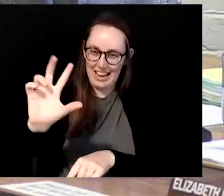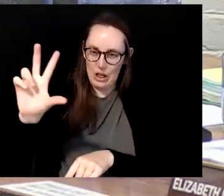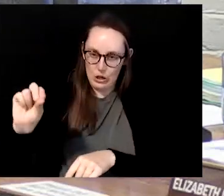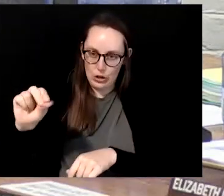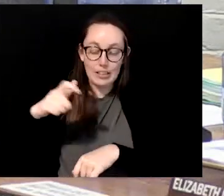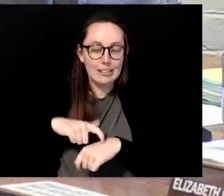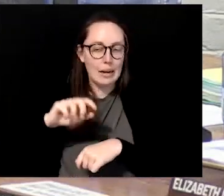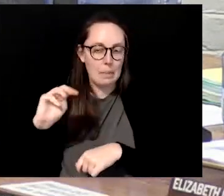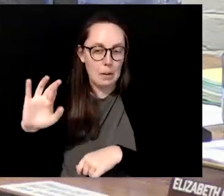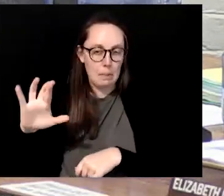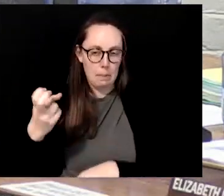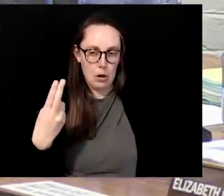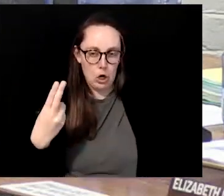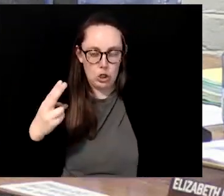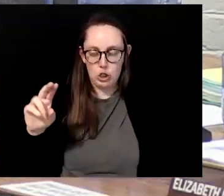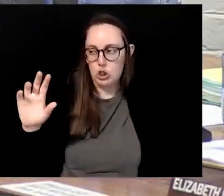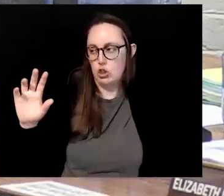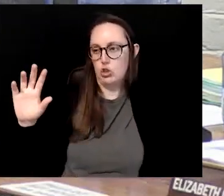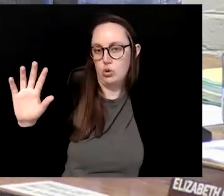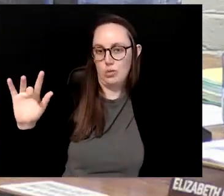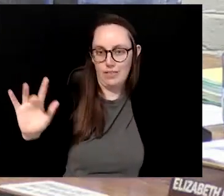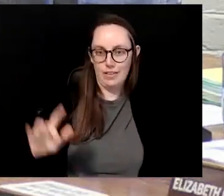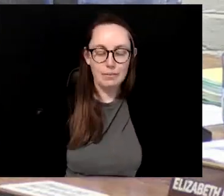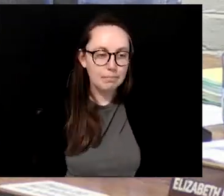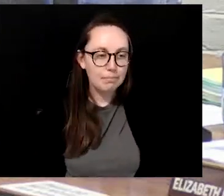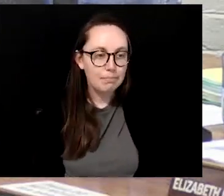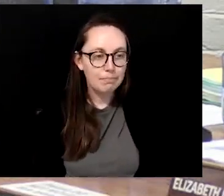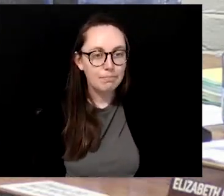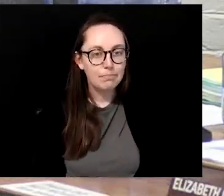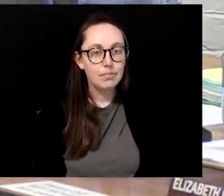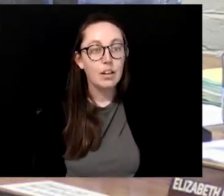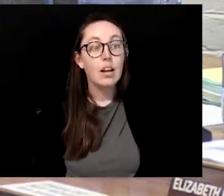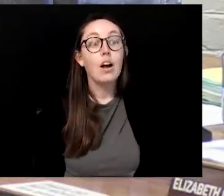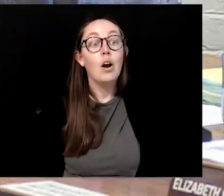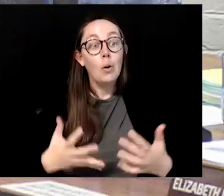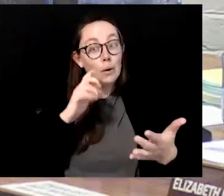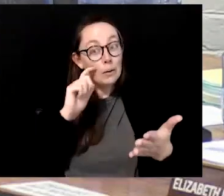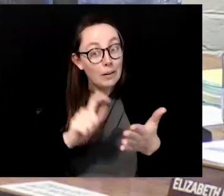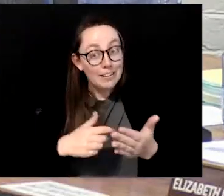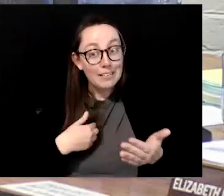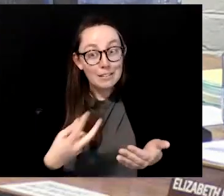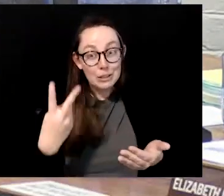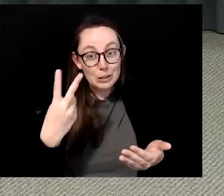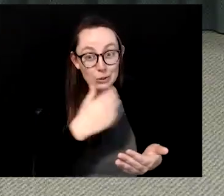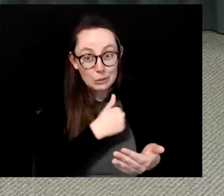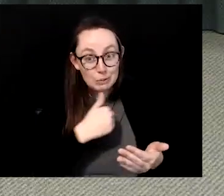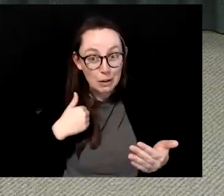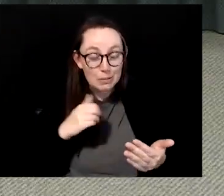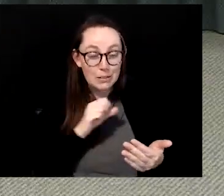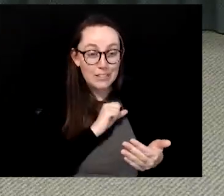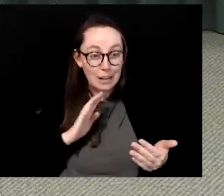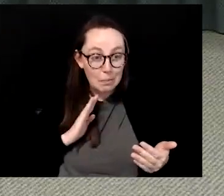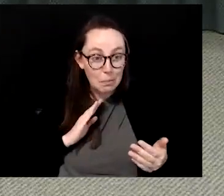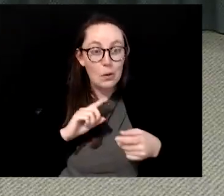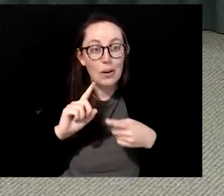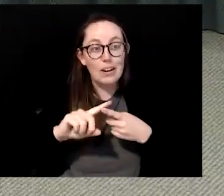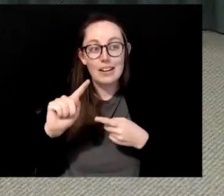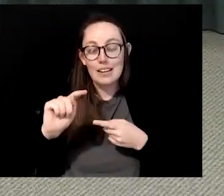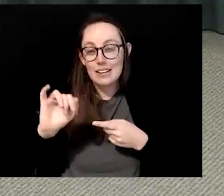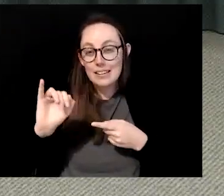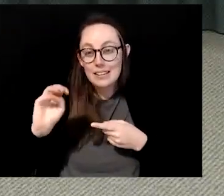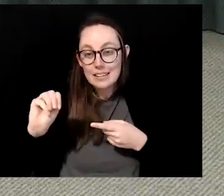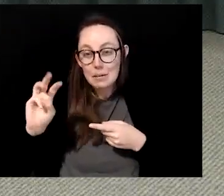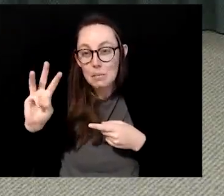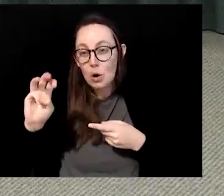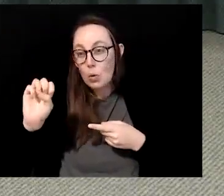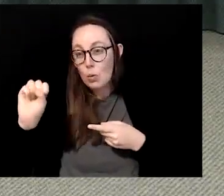to recognize that we have two members of the current Brattleboro select board uh Tim Wessel and Jessica gelter who are going to be leaving